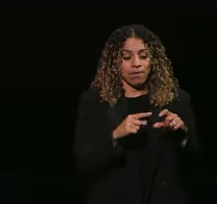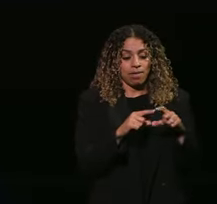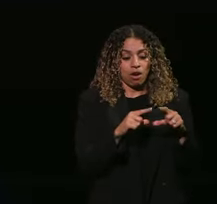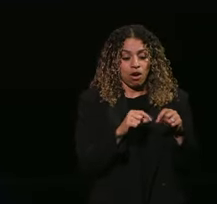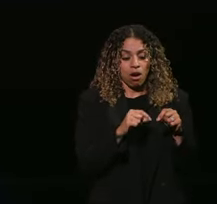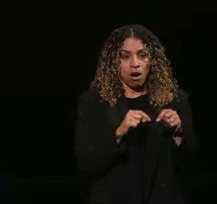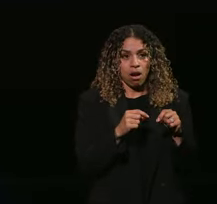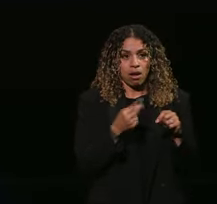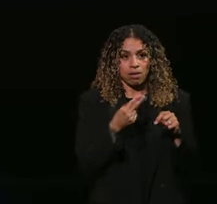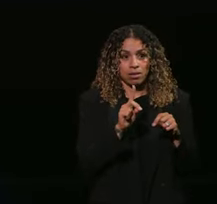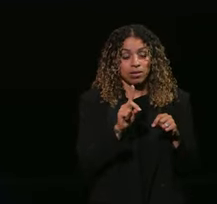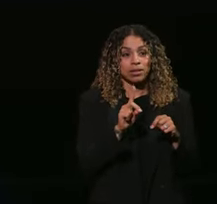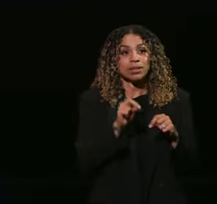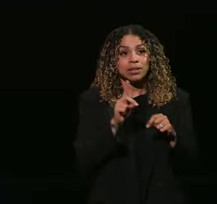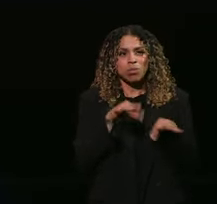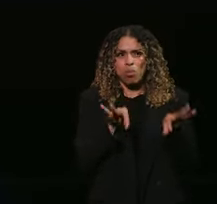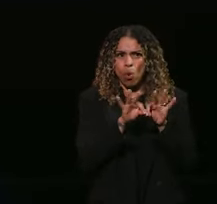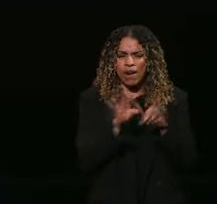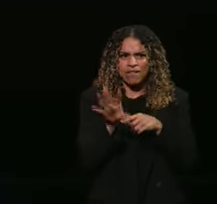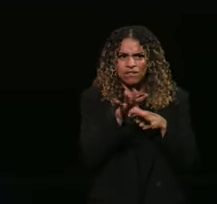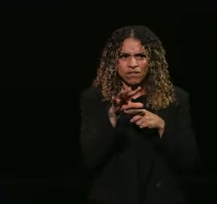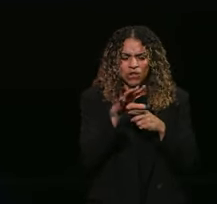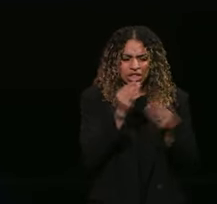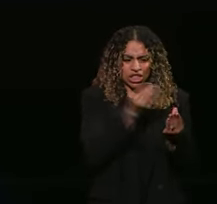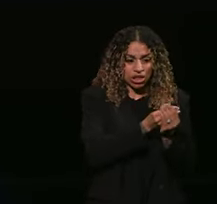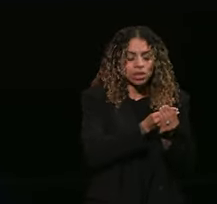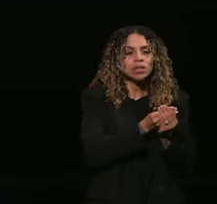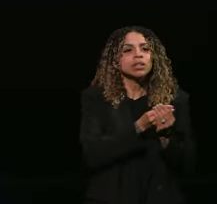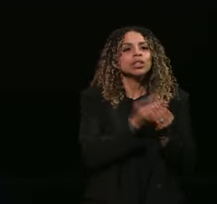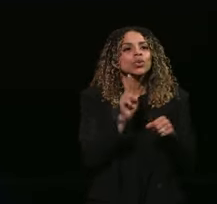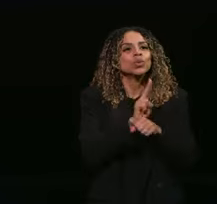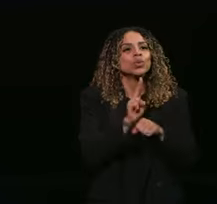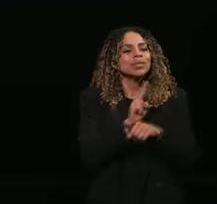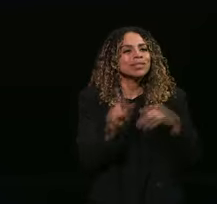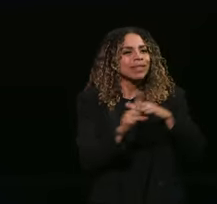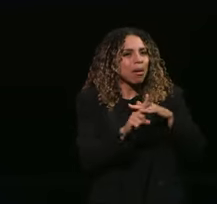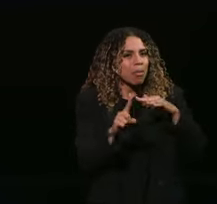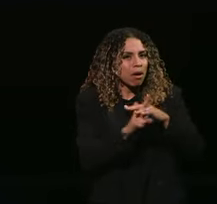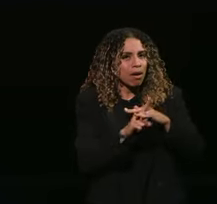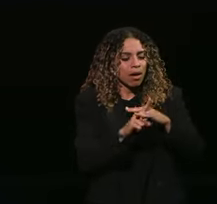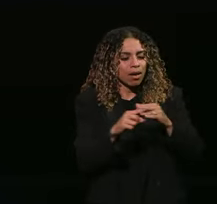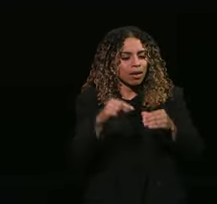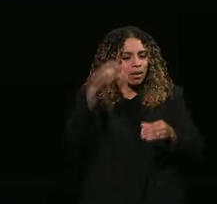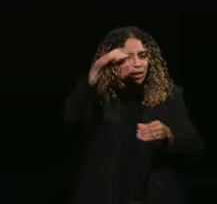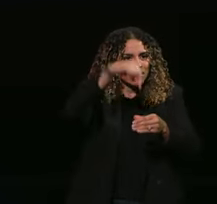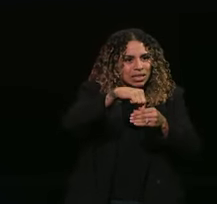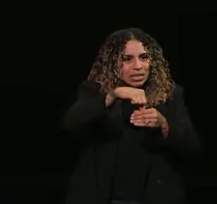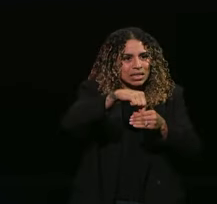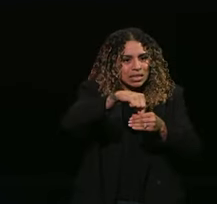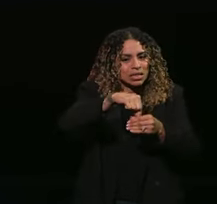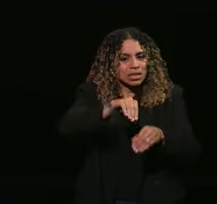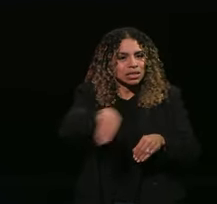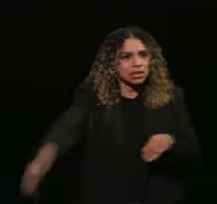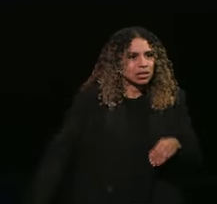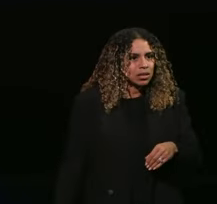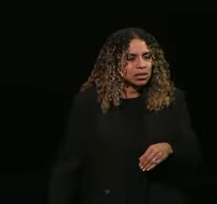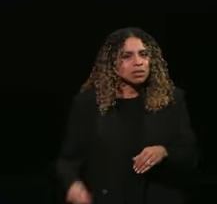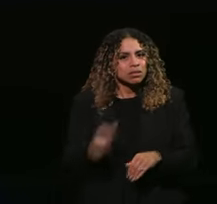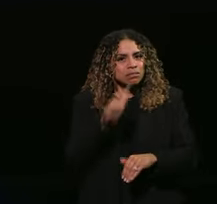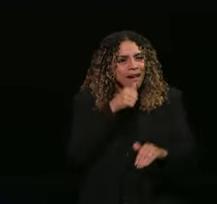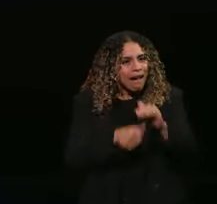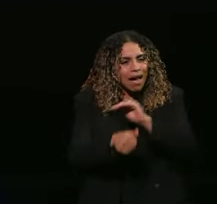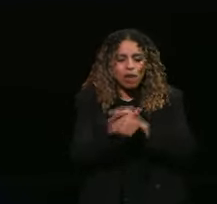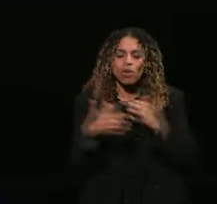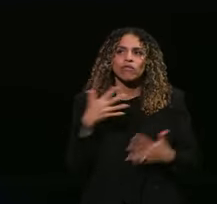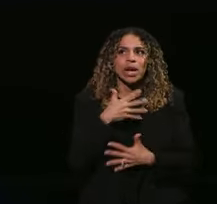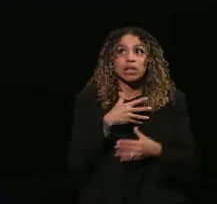in a tampon of our producer. So we were really afraid to lose these original files,